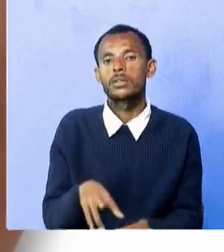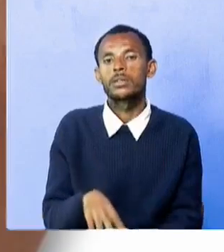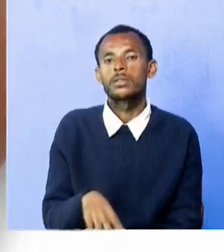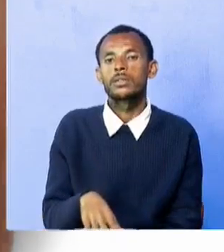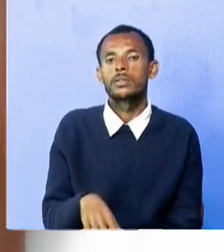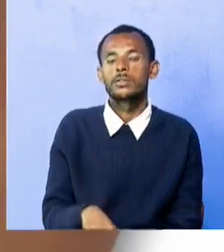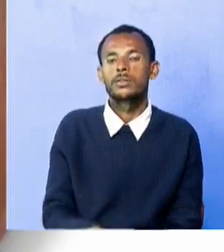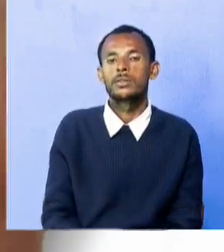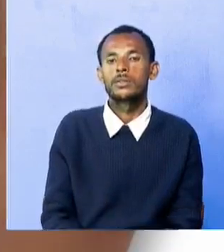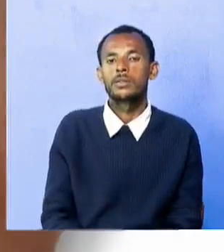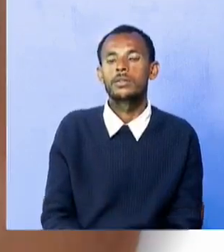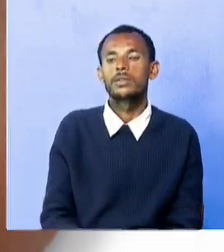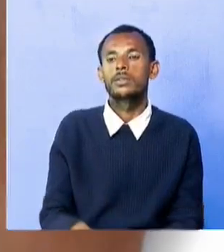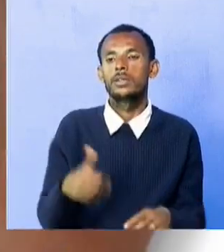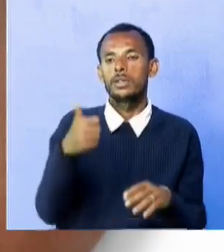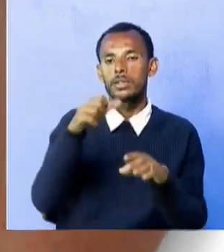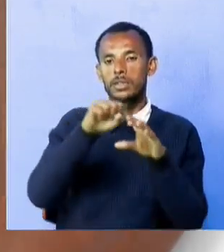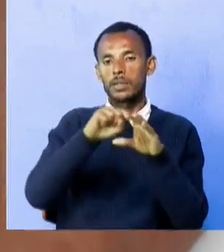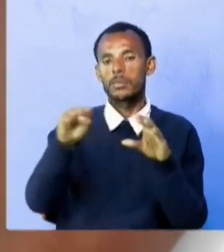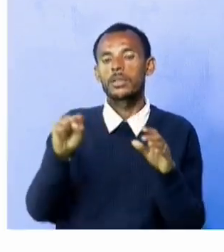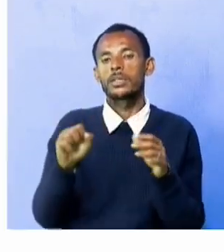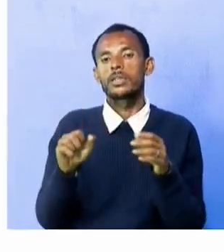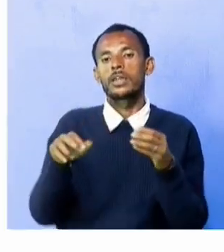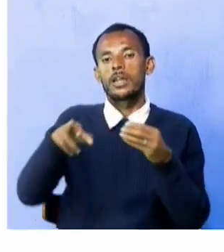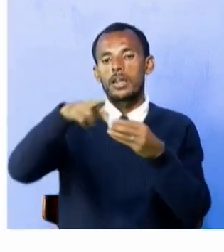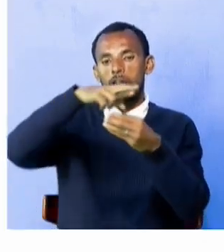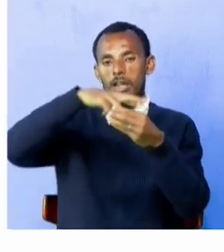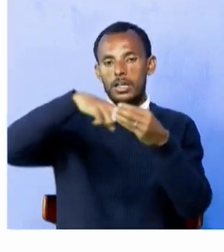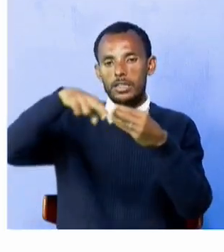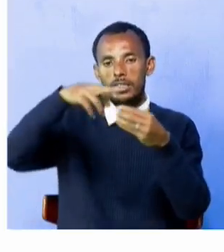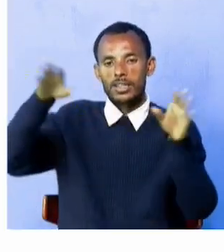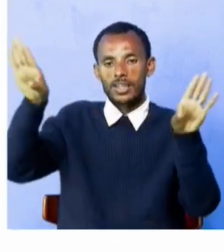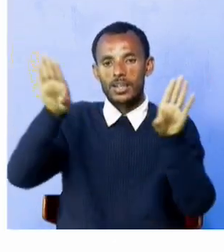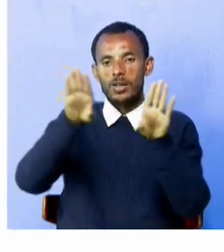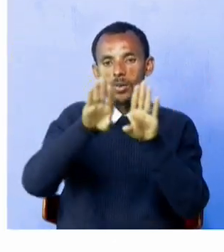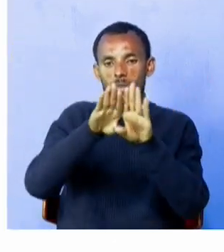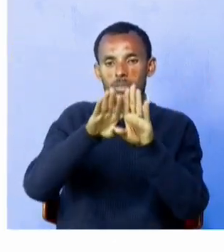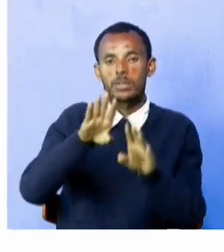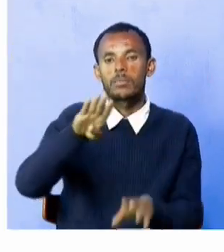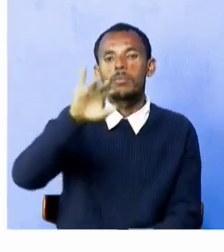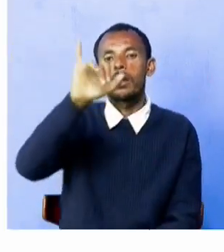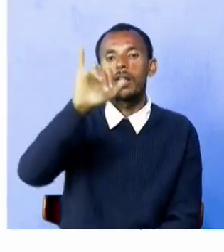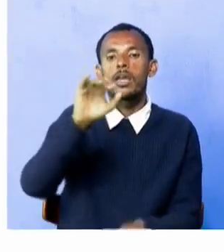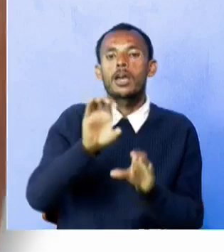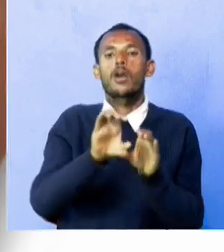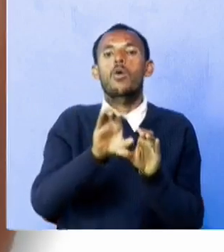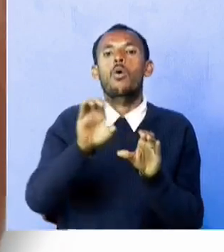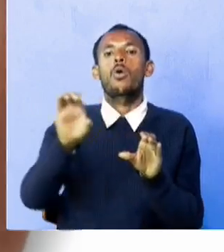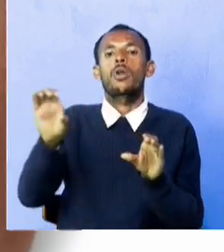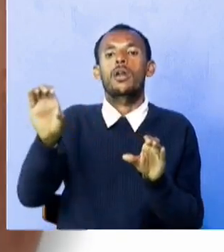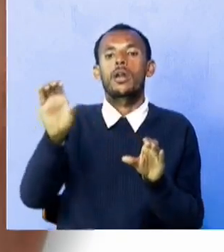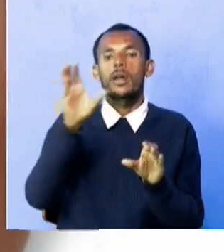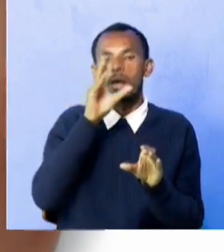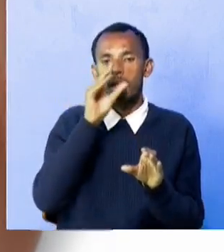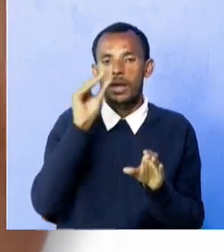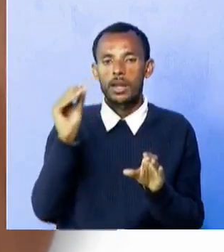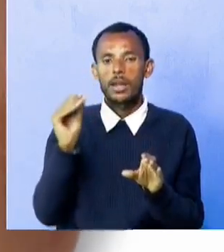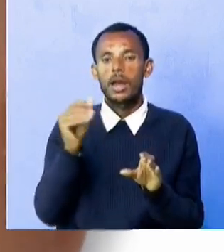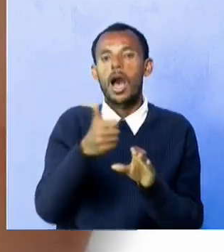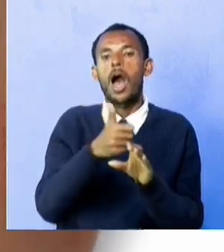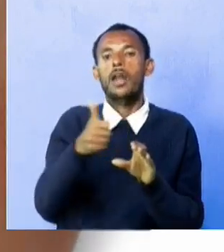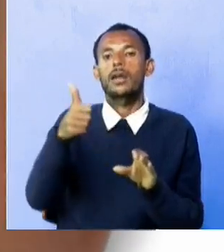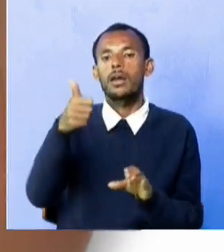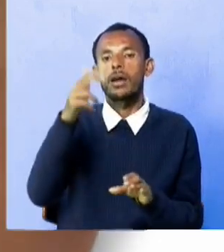is a region enclosed by a chord and an